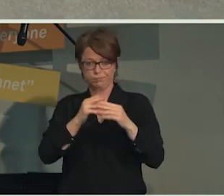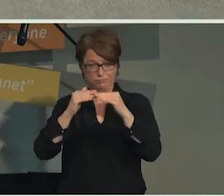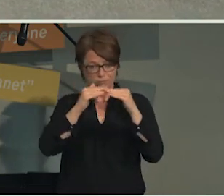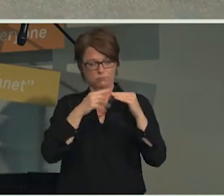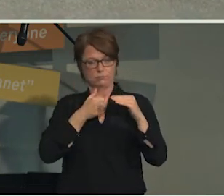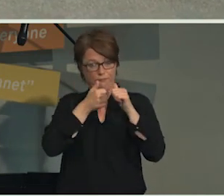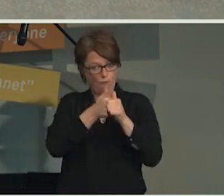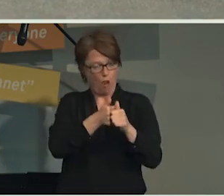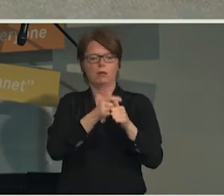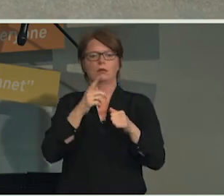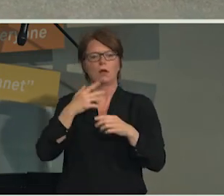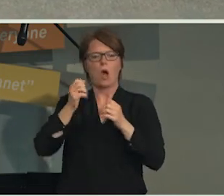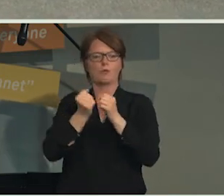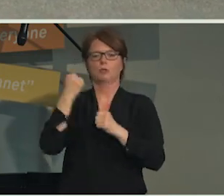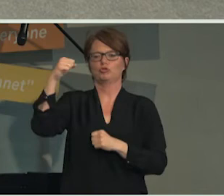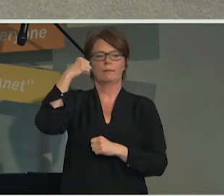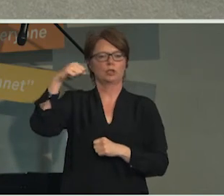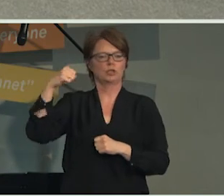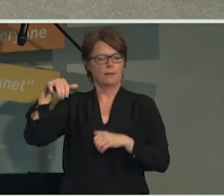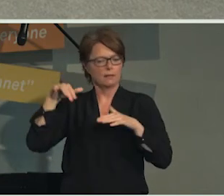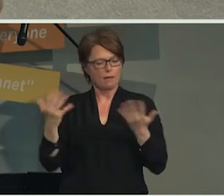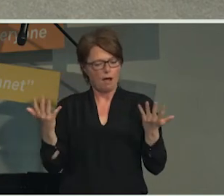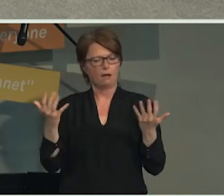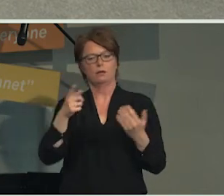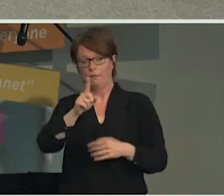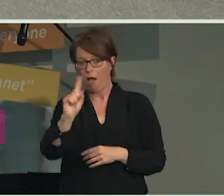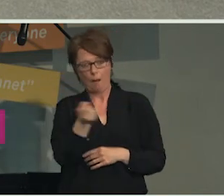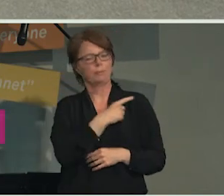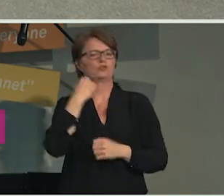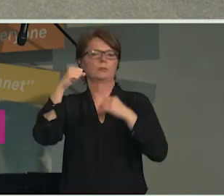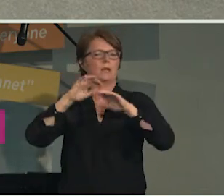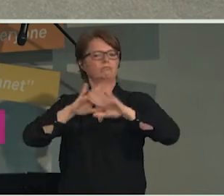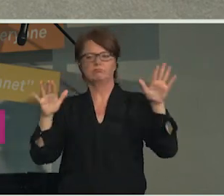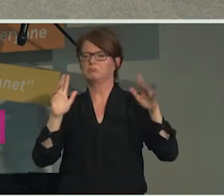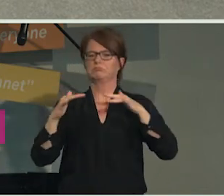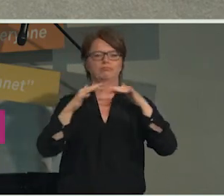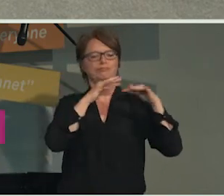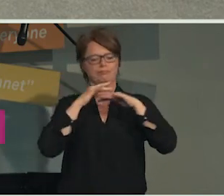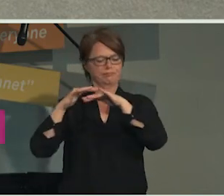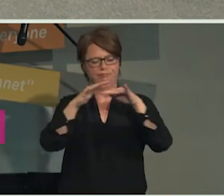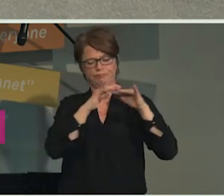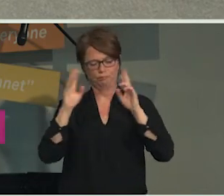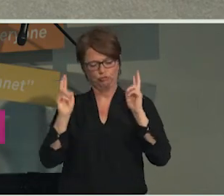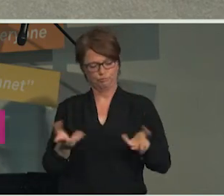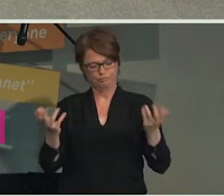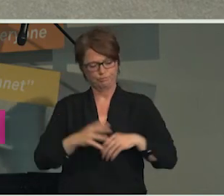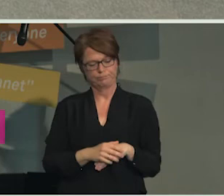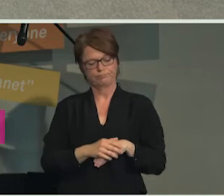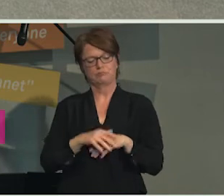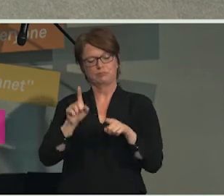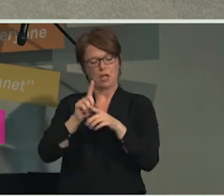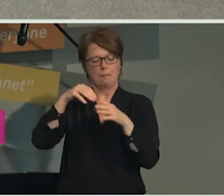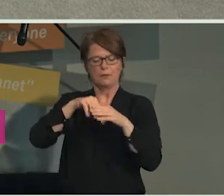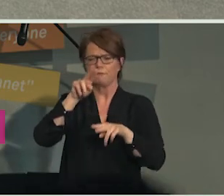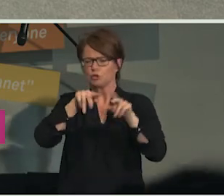has written in an anthology we were just dedicating to Kimberlé Crenshaw, And I